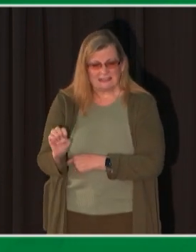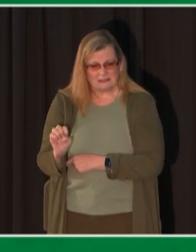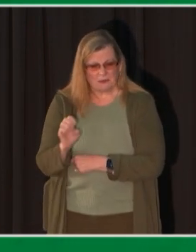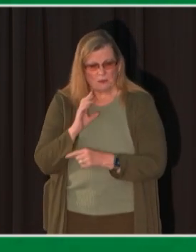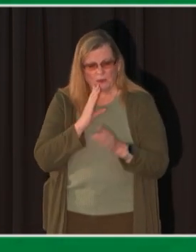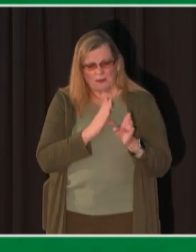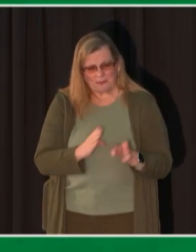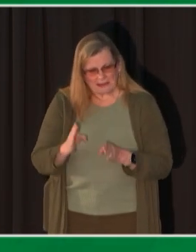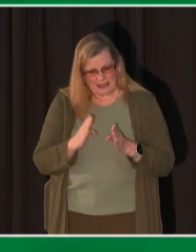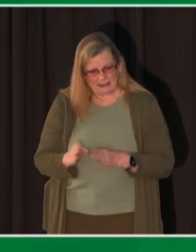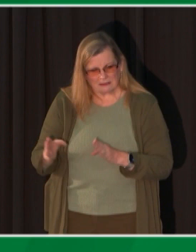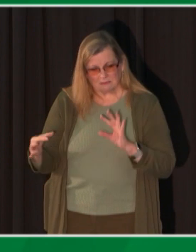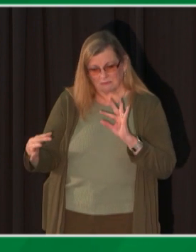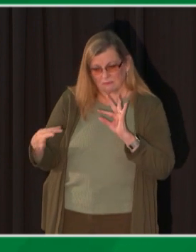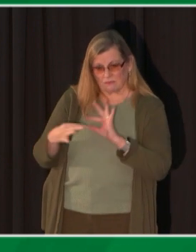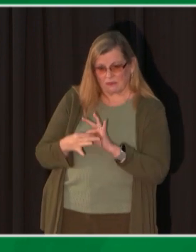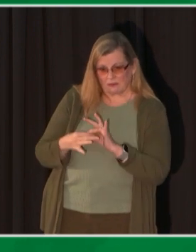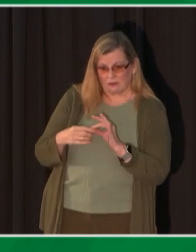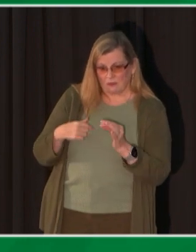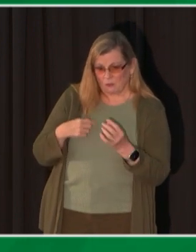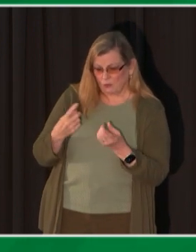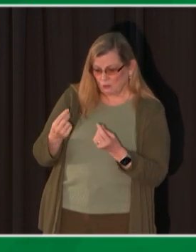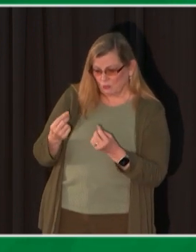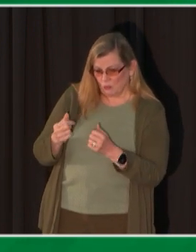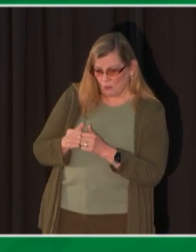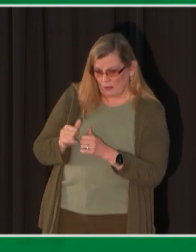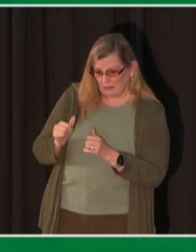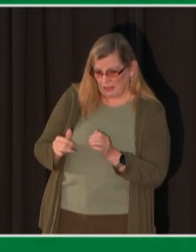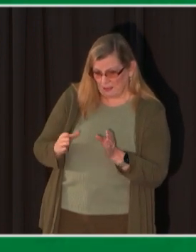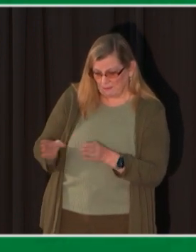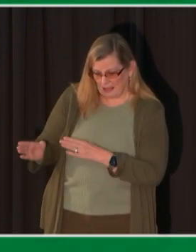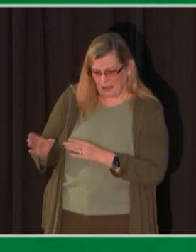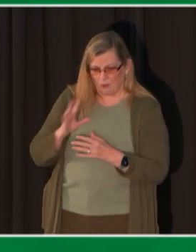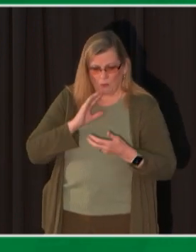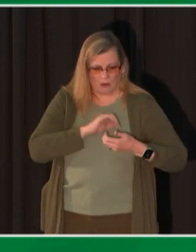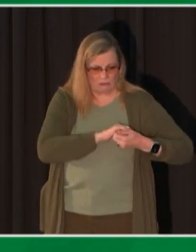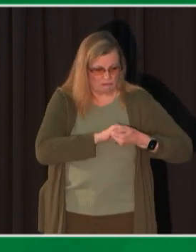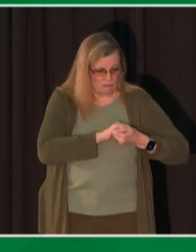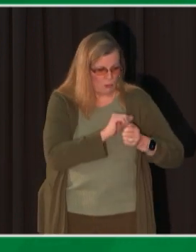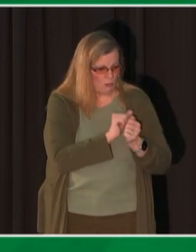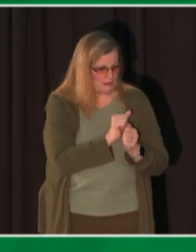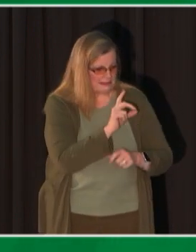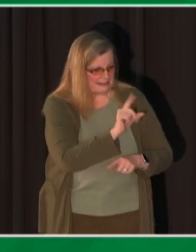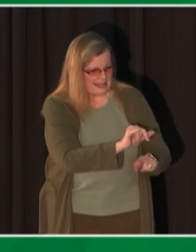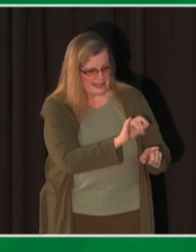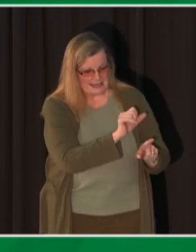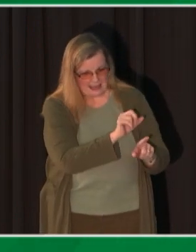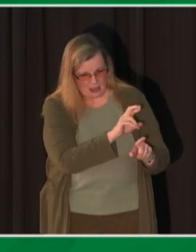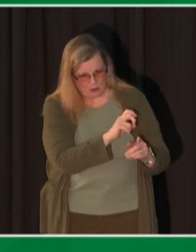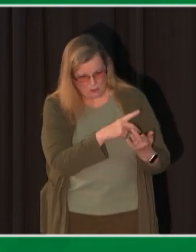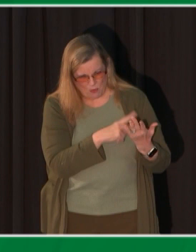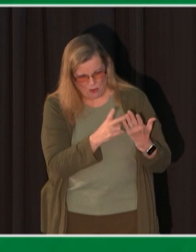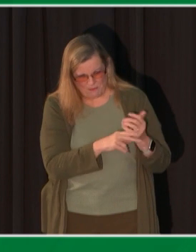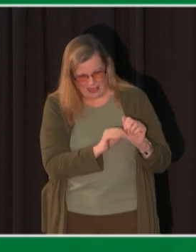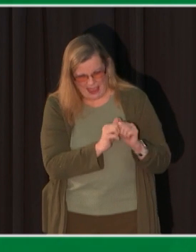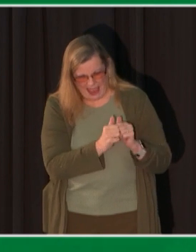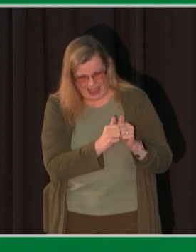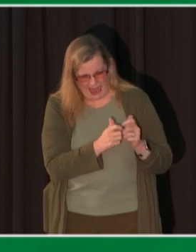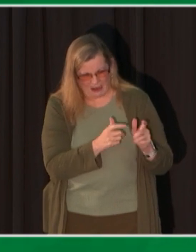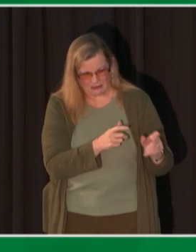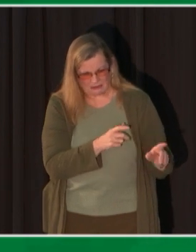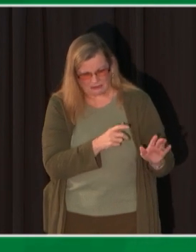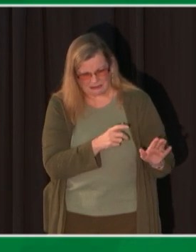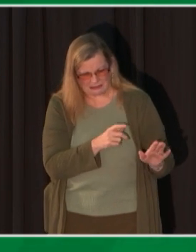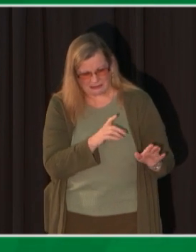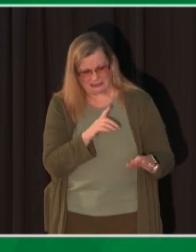with our thinking about what's happening in the city medically and what's also happening with DC public schools. We'll